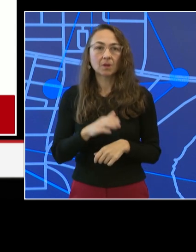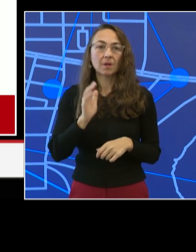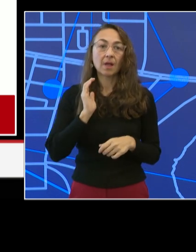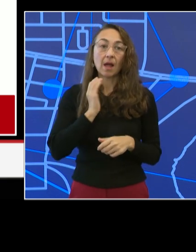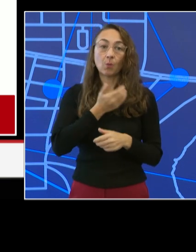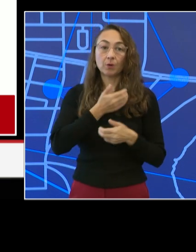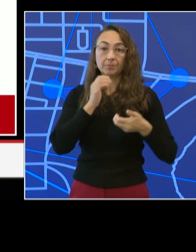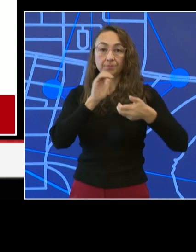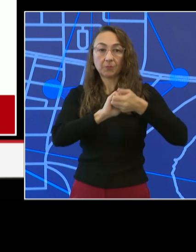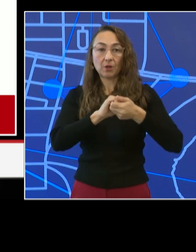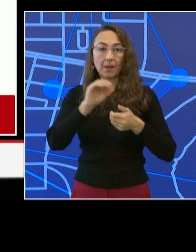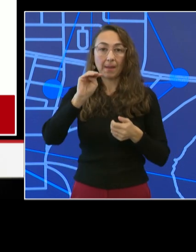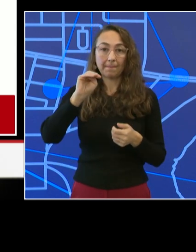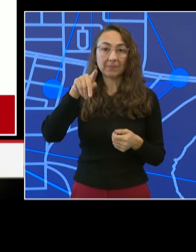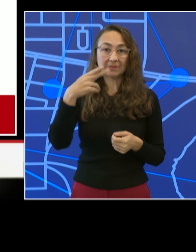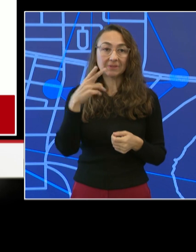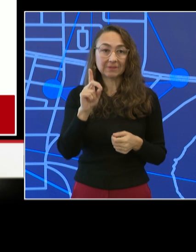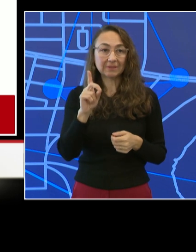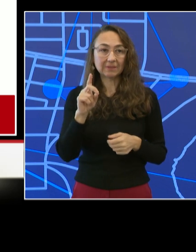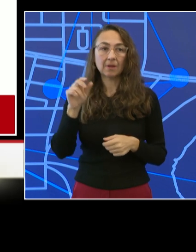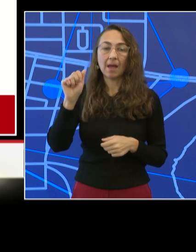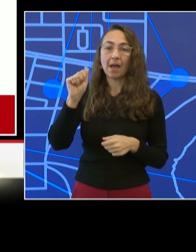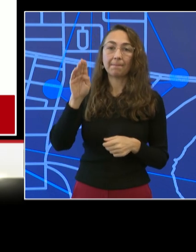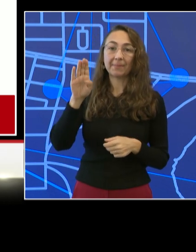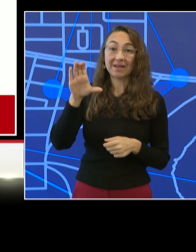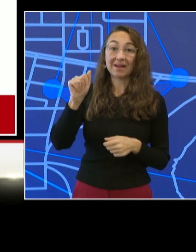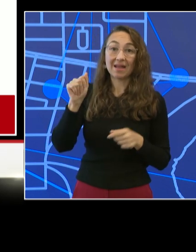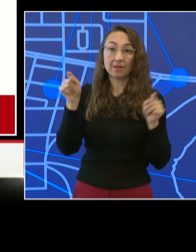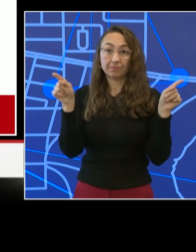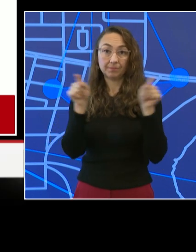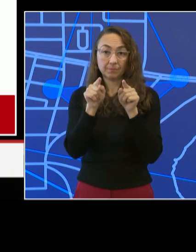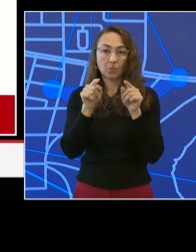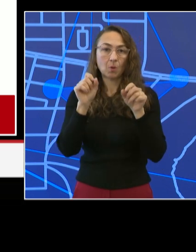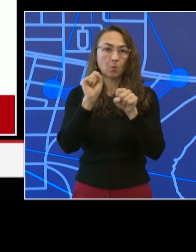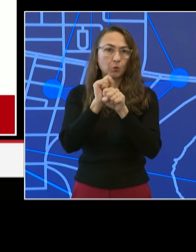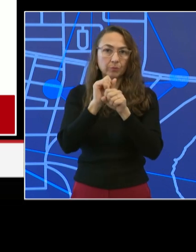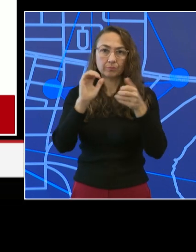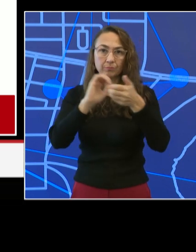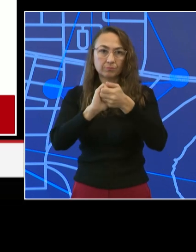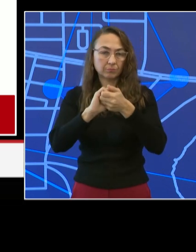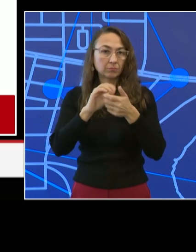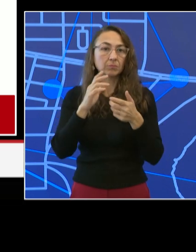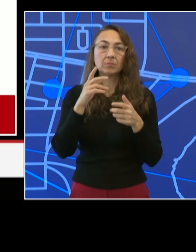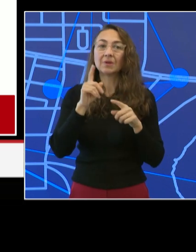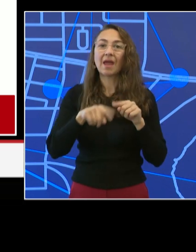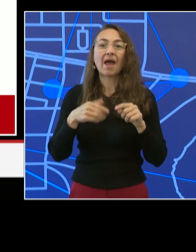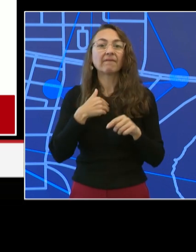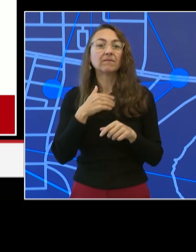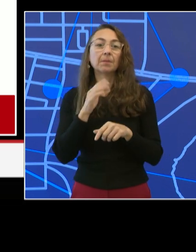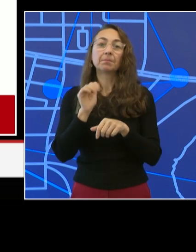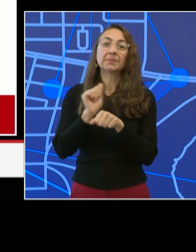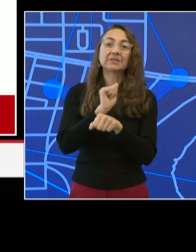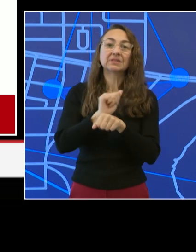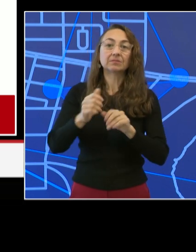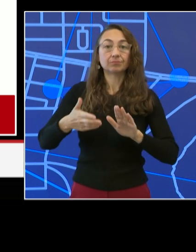continue to ramp up this effort. We cannot have businesses operating in our city or in a space that are not compliant with